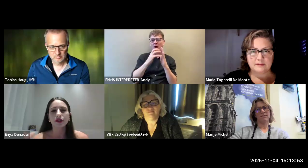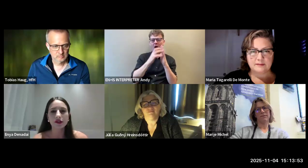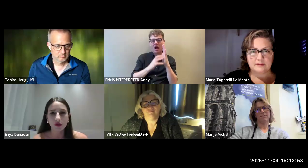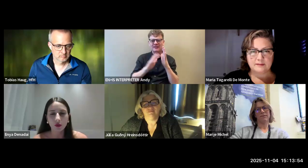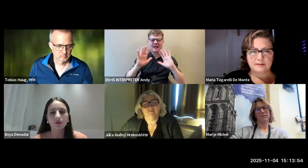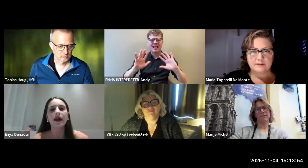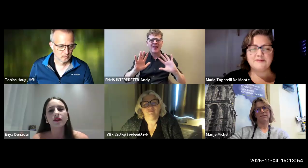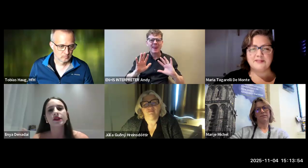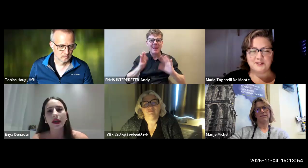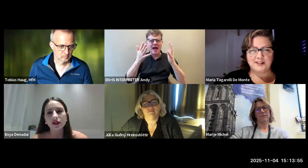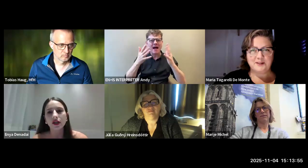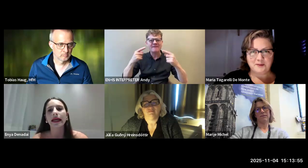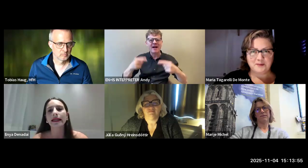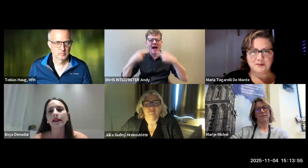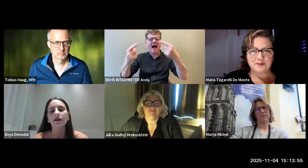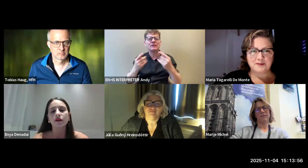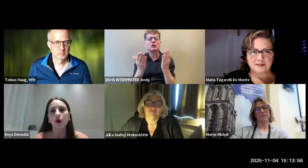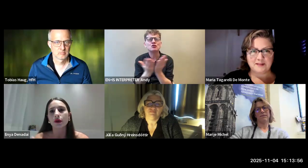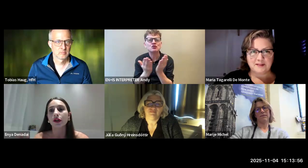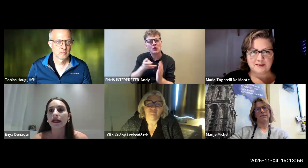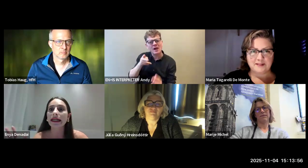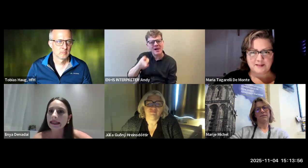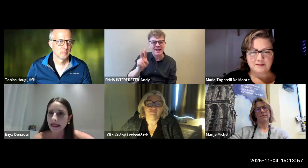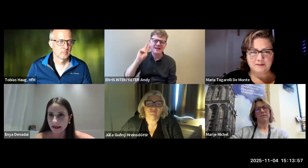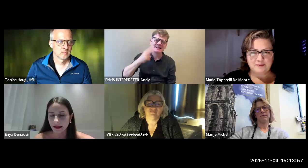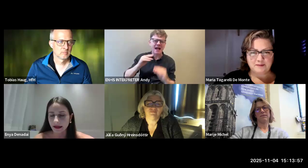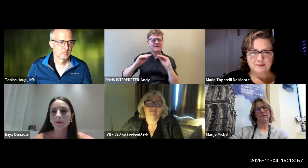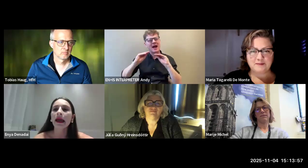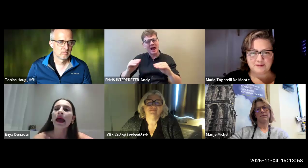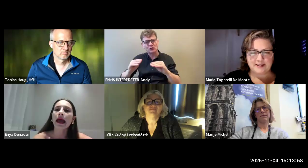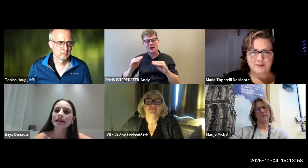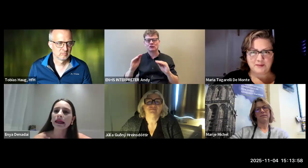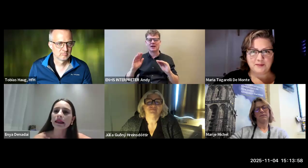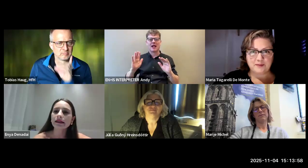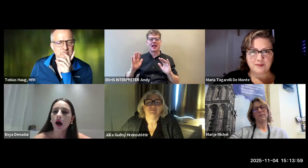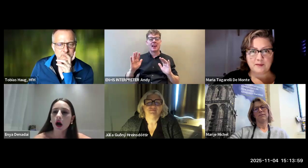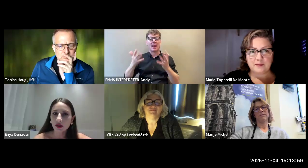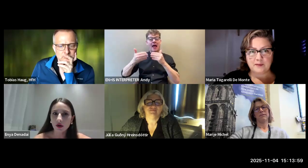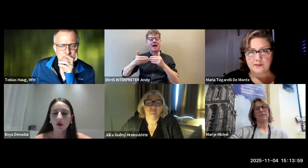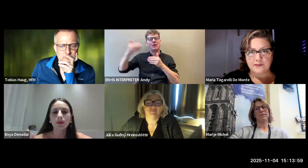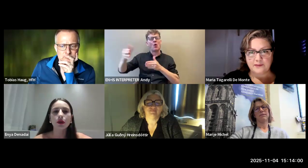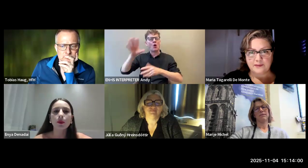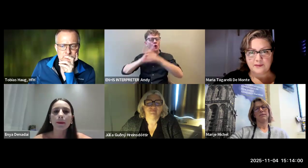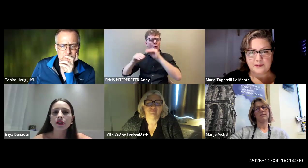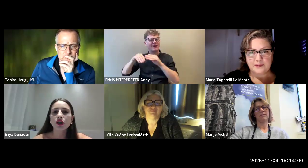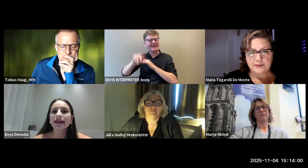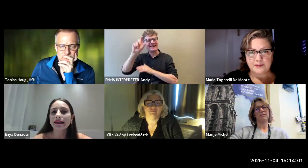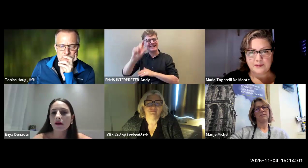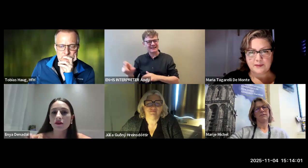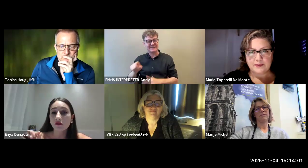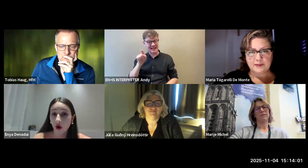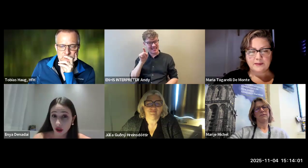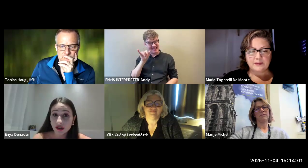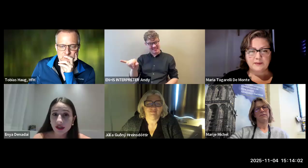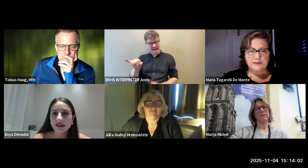Life After School, Deaf Education and Lifelong Learning in Italy. And Yes. in this article, you